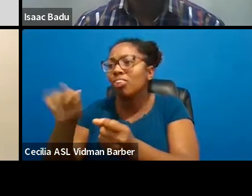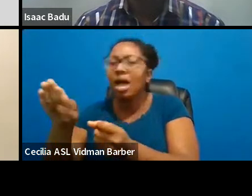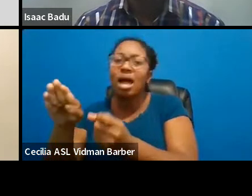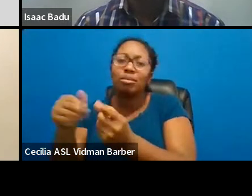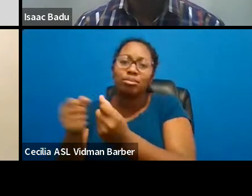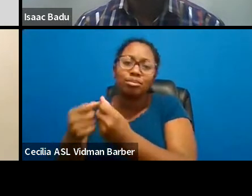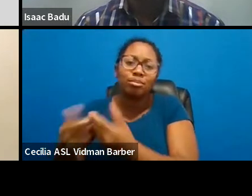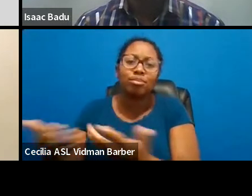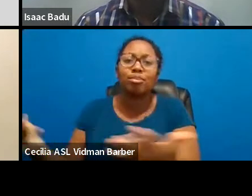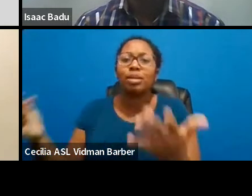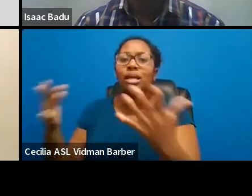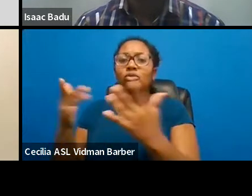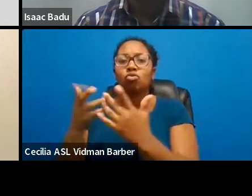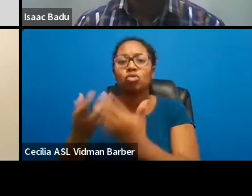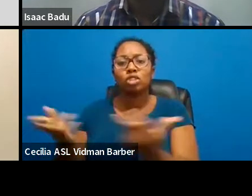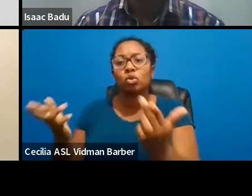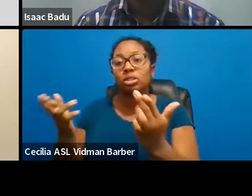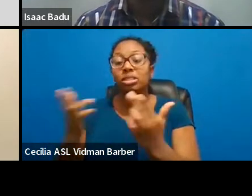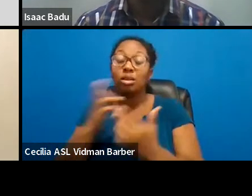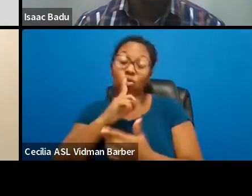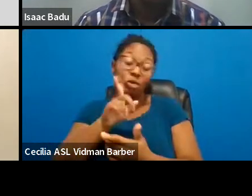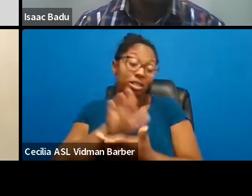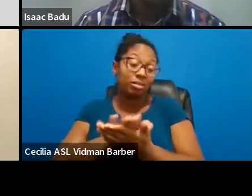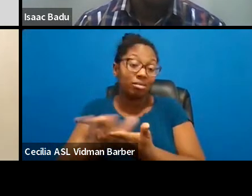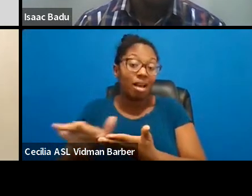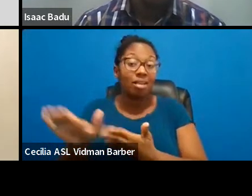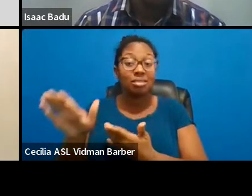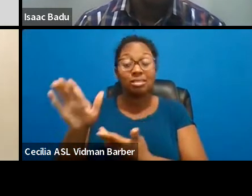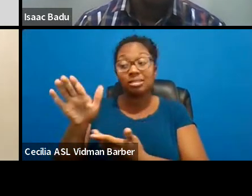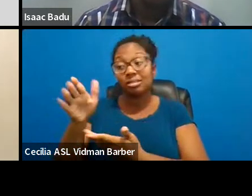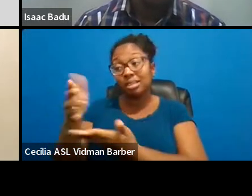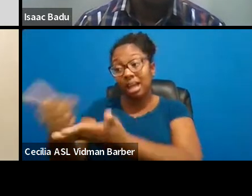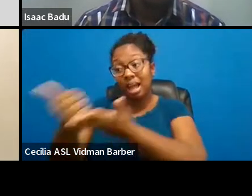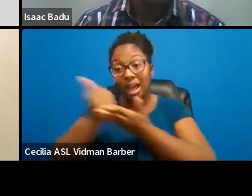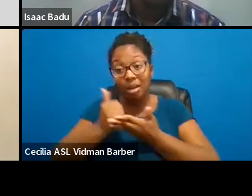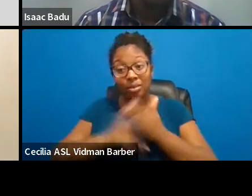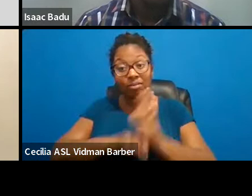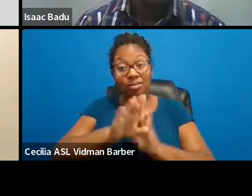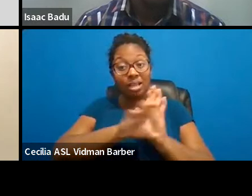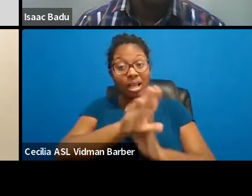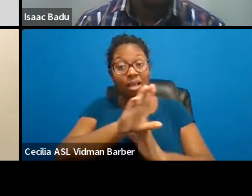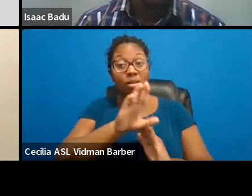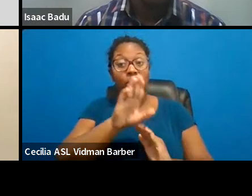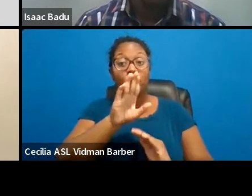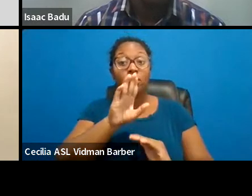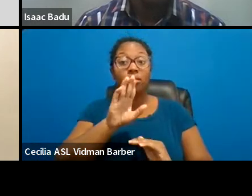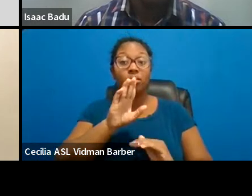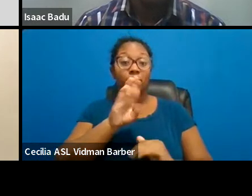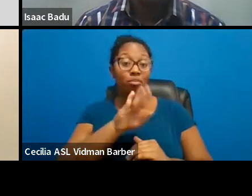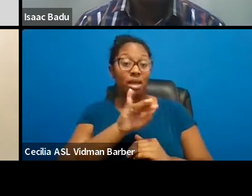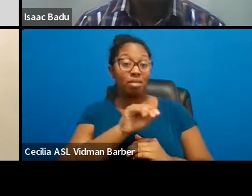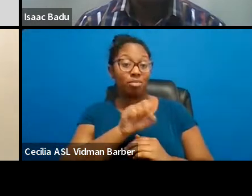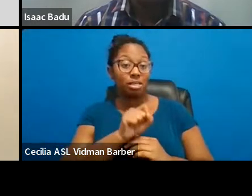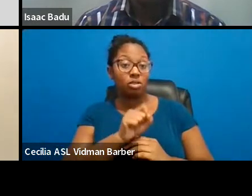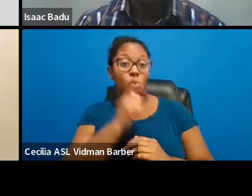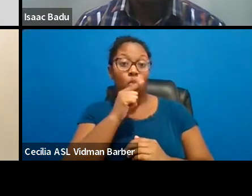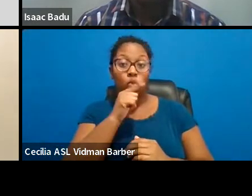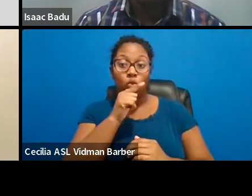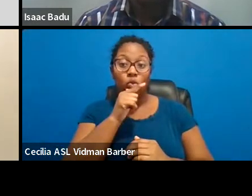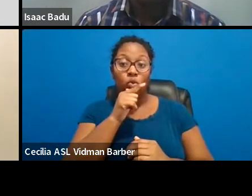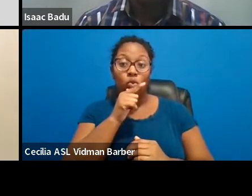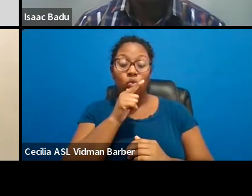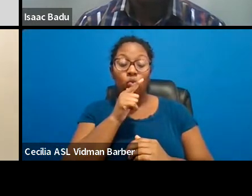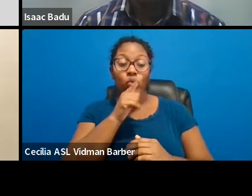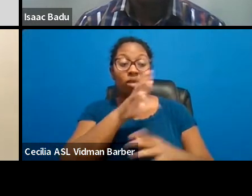This would be really nice to, help develop the capacity of BIMS who are in